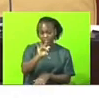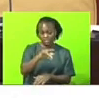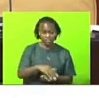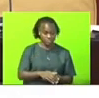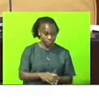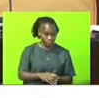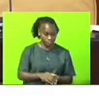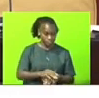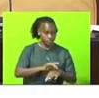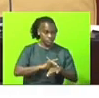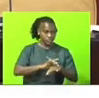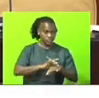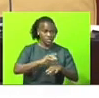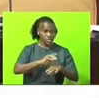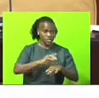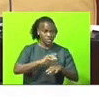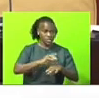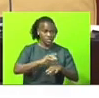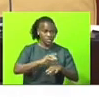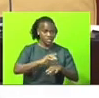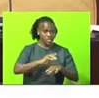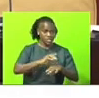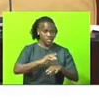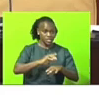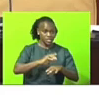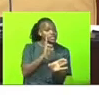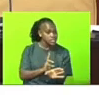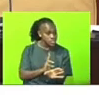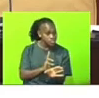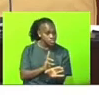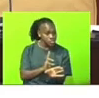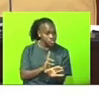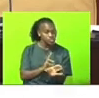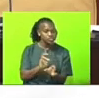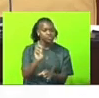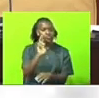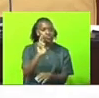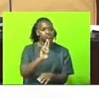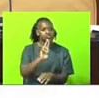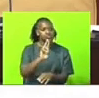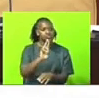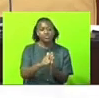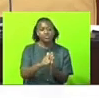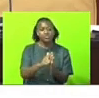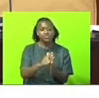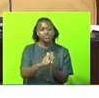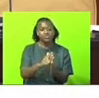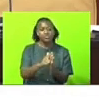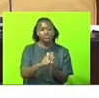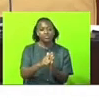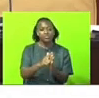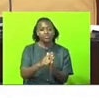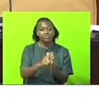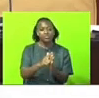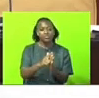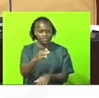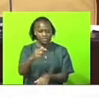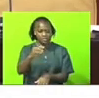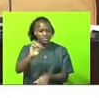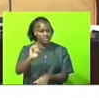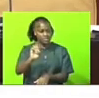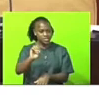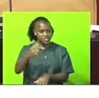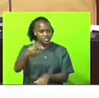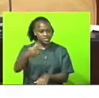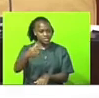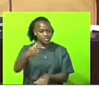the members of parliament have filed as independent candidates. And therefore, by virtue of that